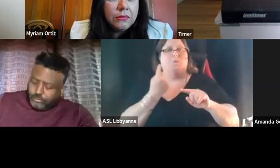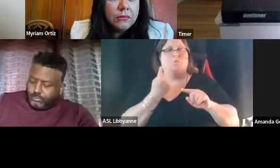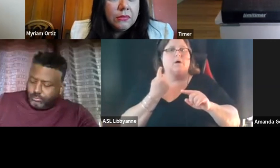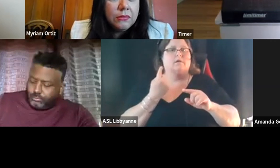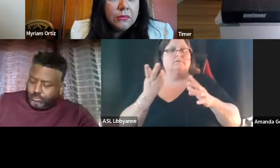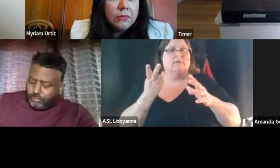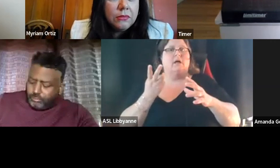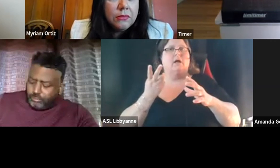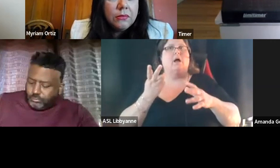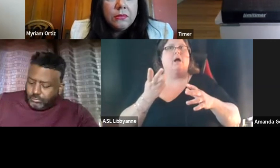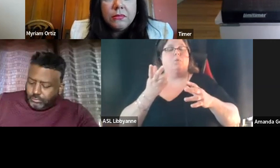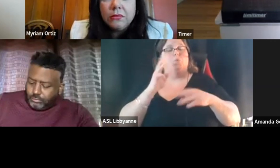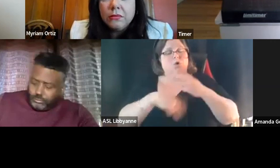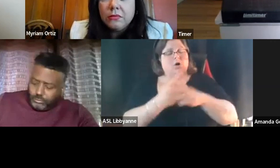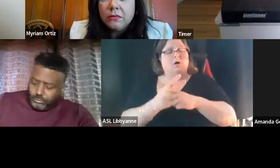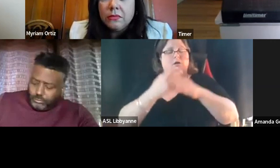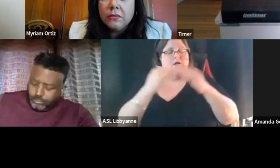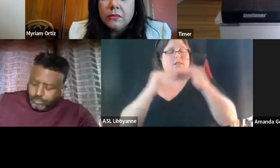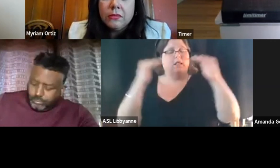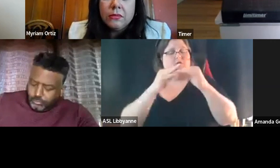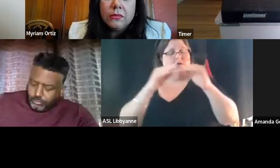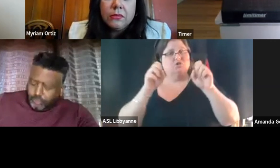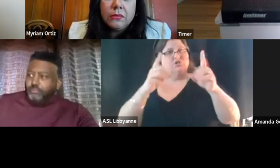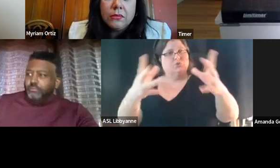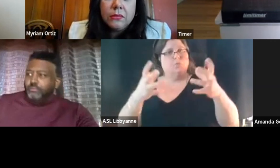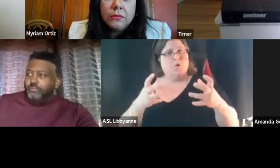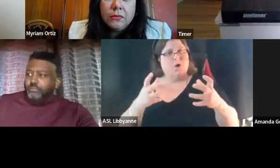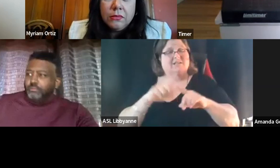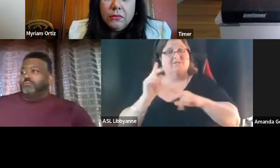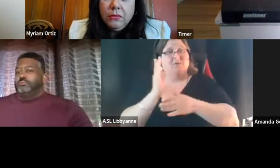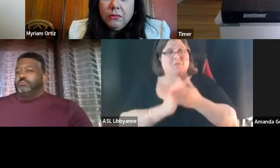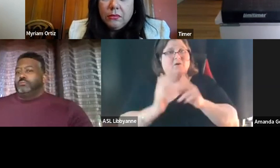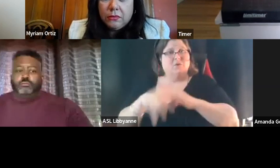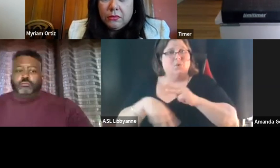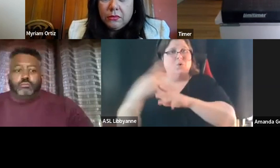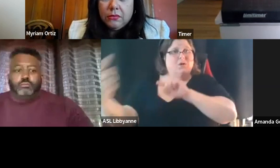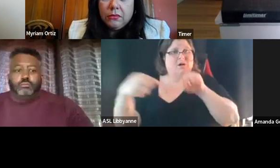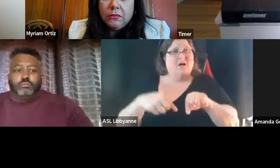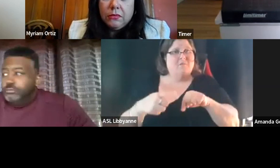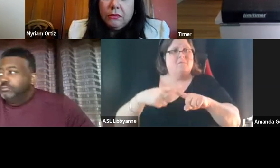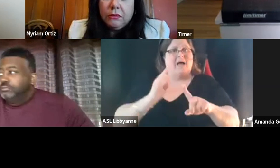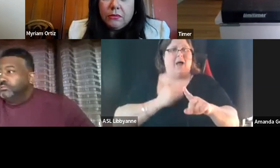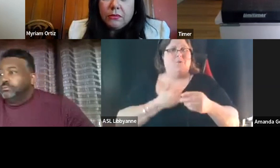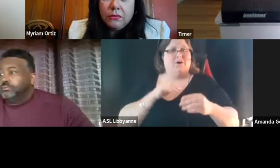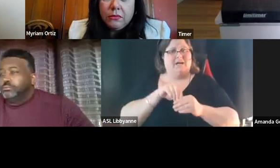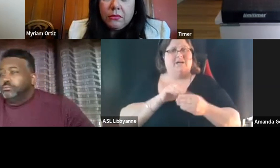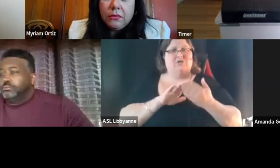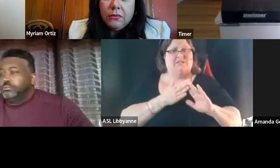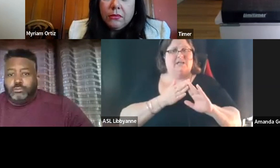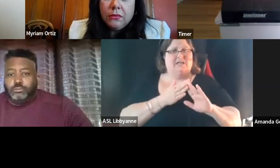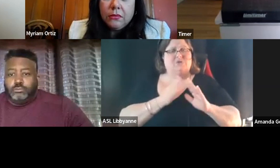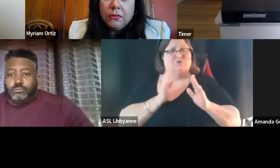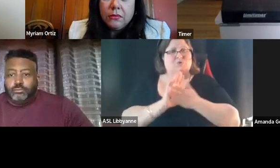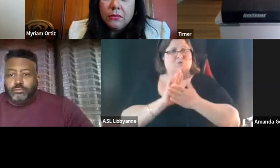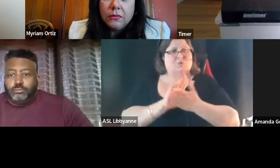education, world-class education, where many people from different parts of the globe come to, but we cannot get our inner city public schools together. That